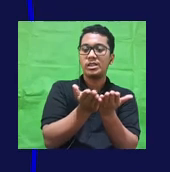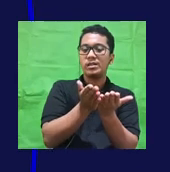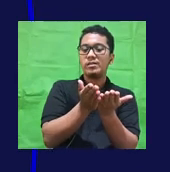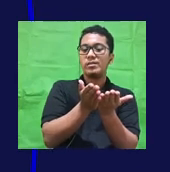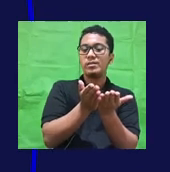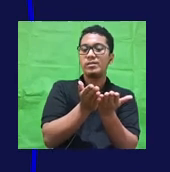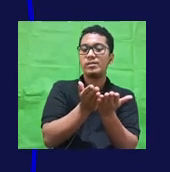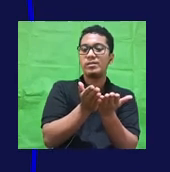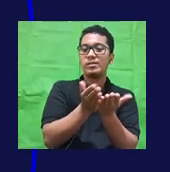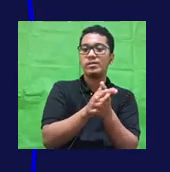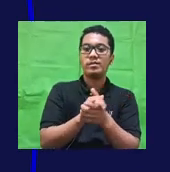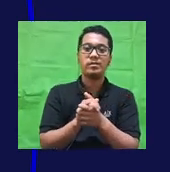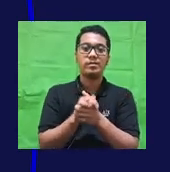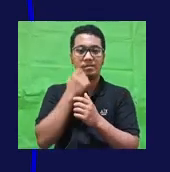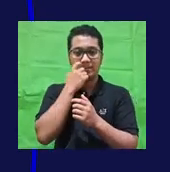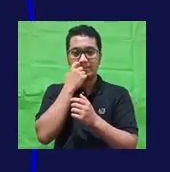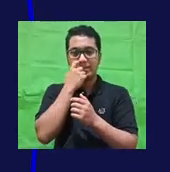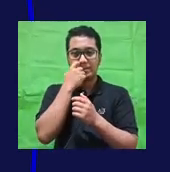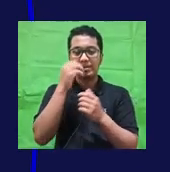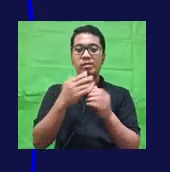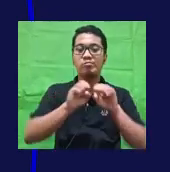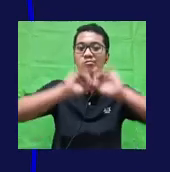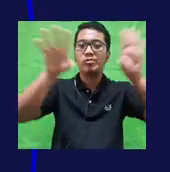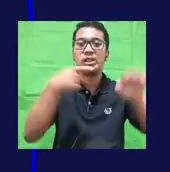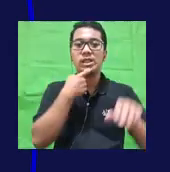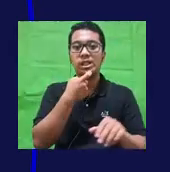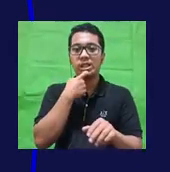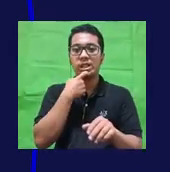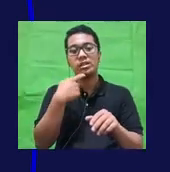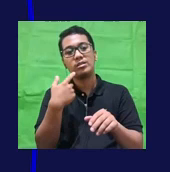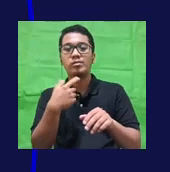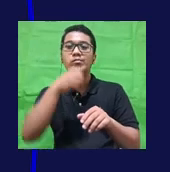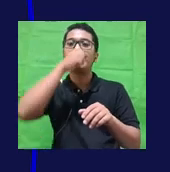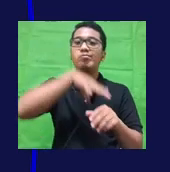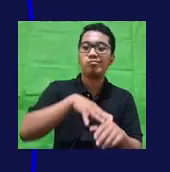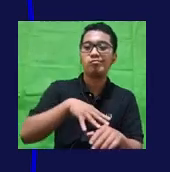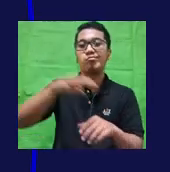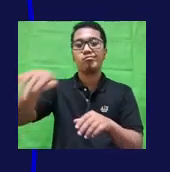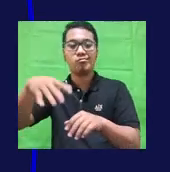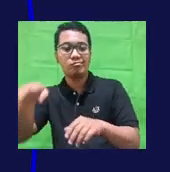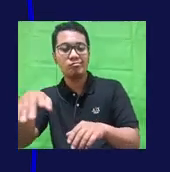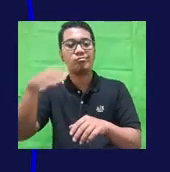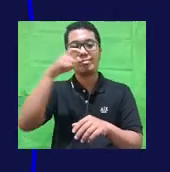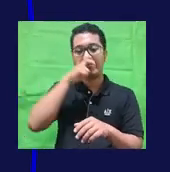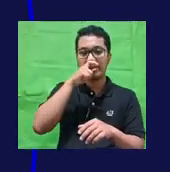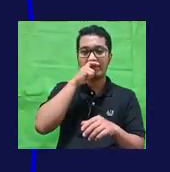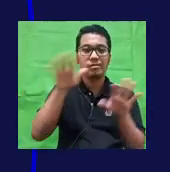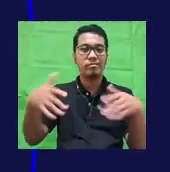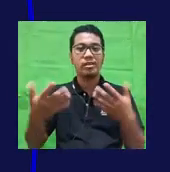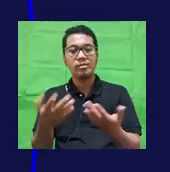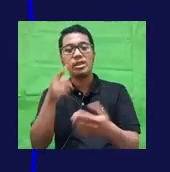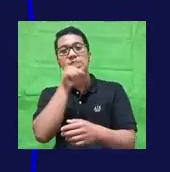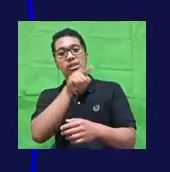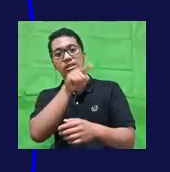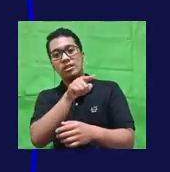it was described in talking about my grandparents, specifically my grandfather, how he was a renowned comic